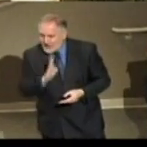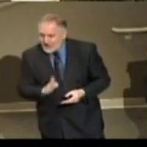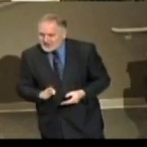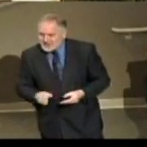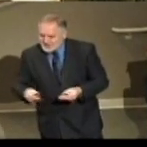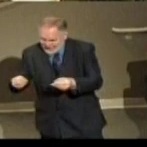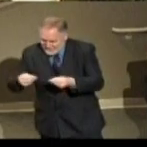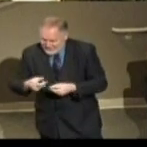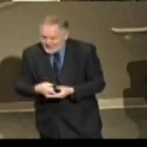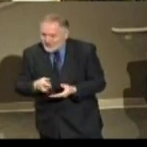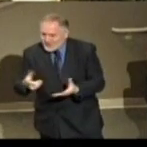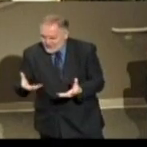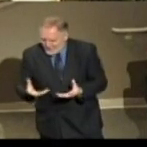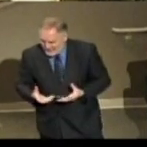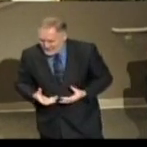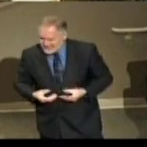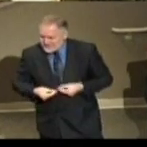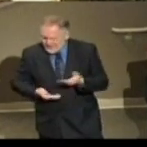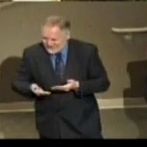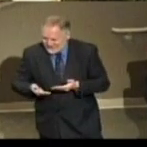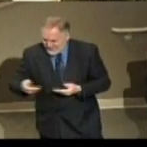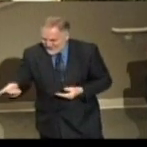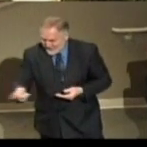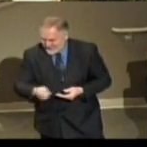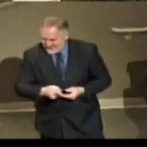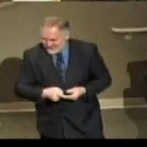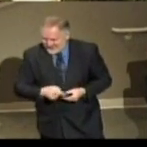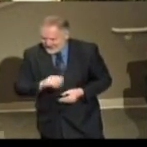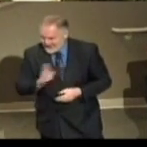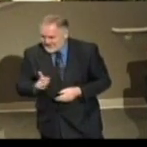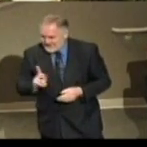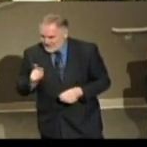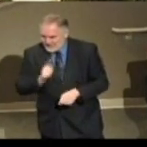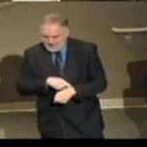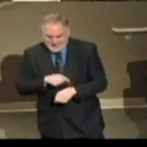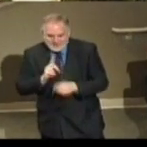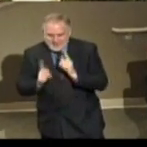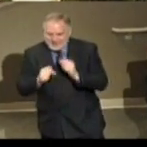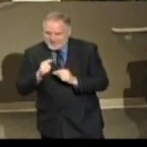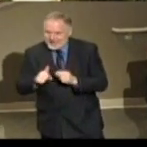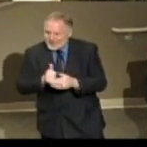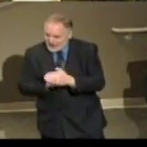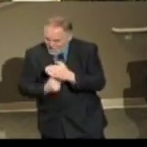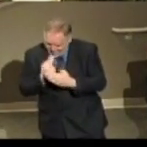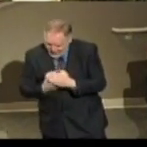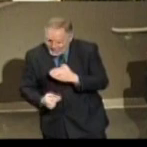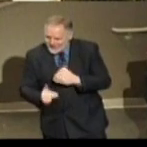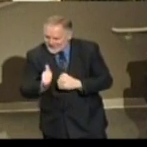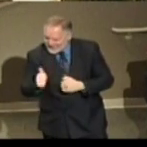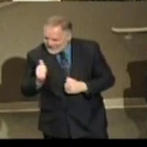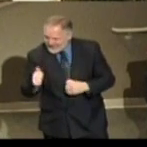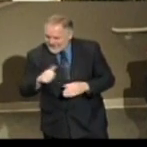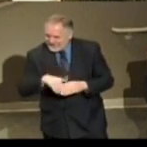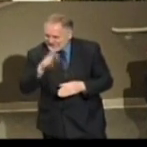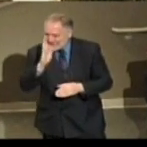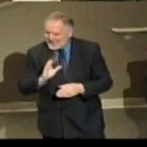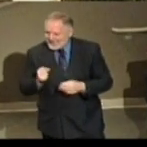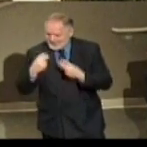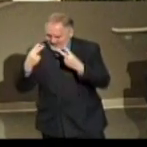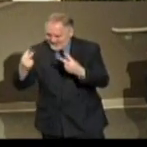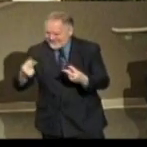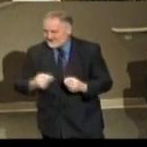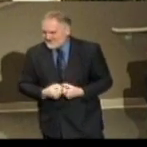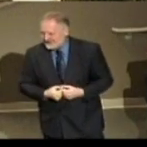God to serve you. And they never one time talk about humbling yourself in God's